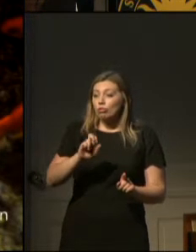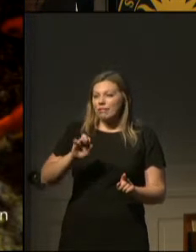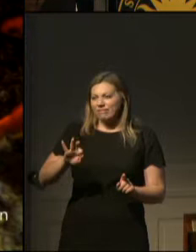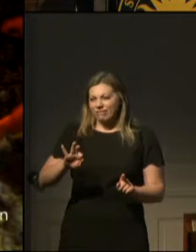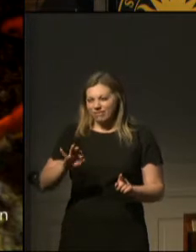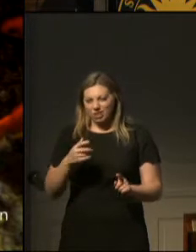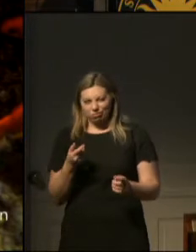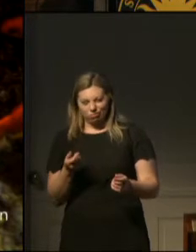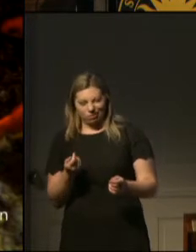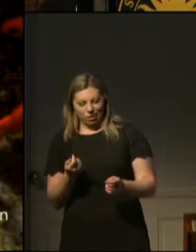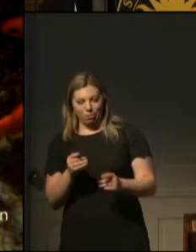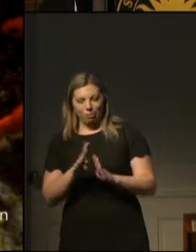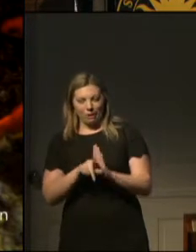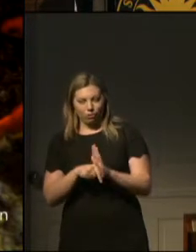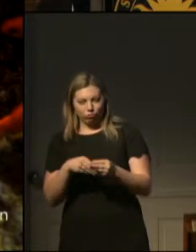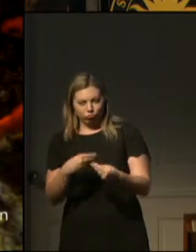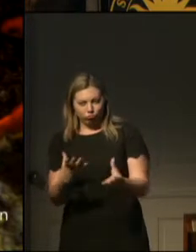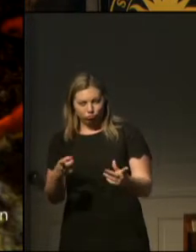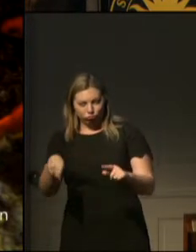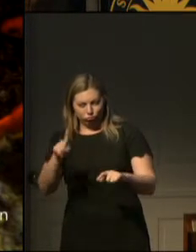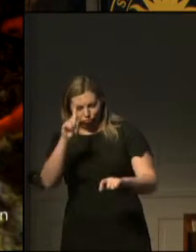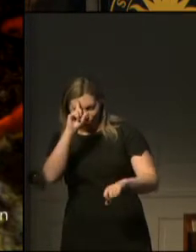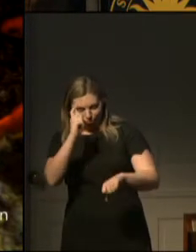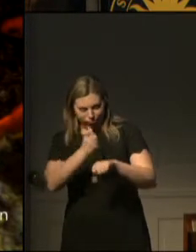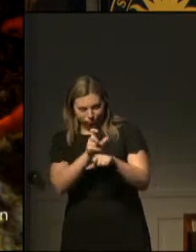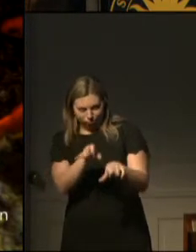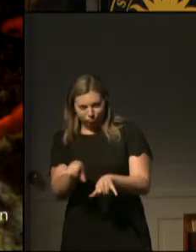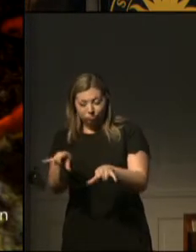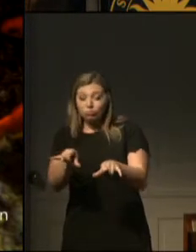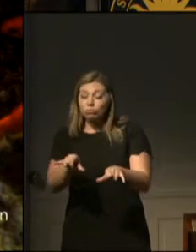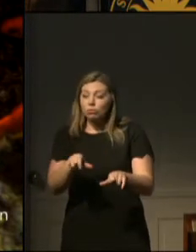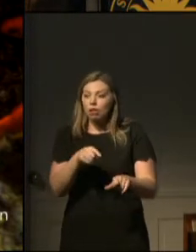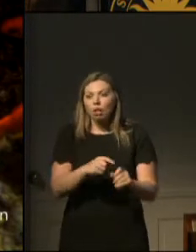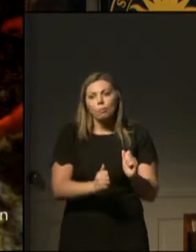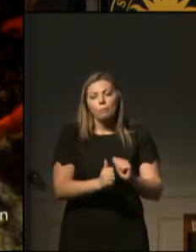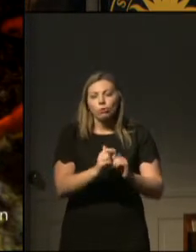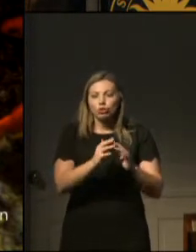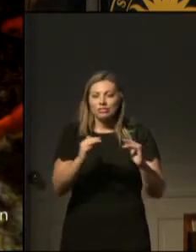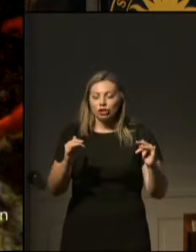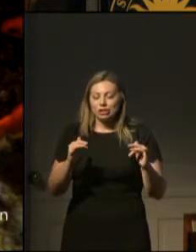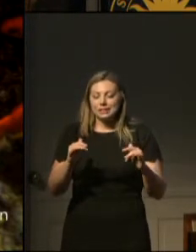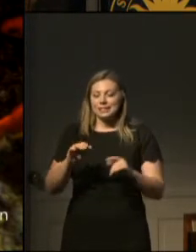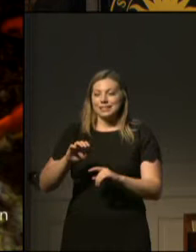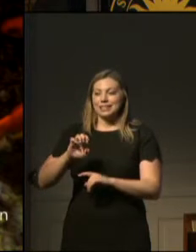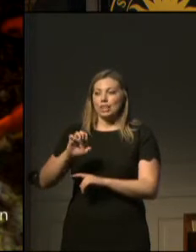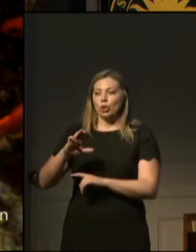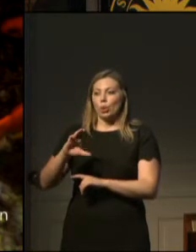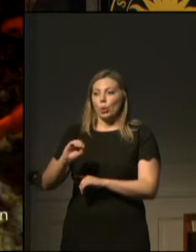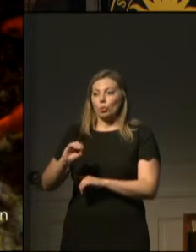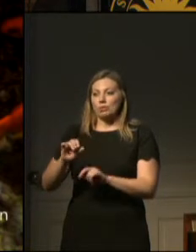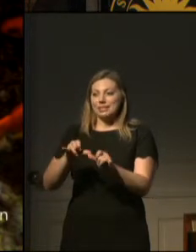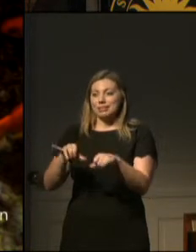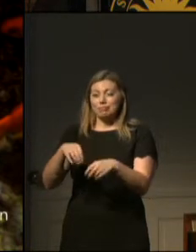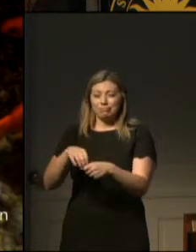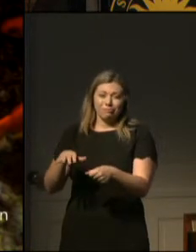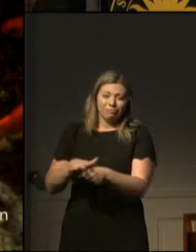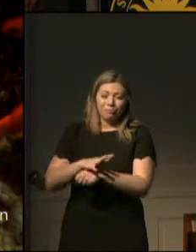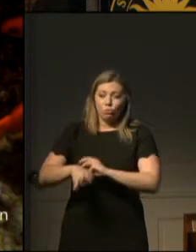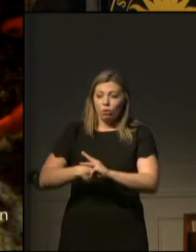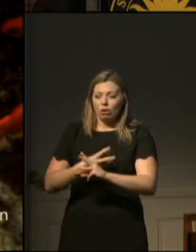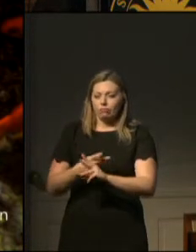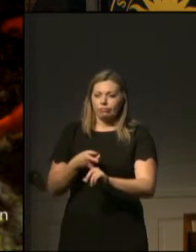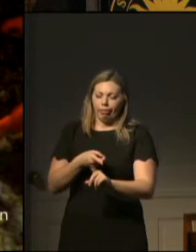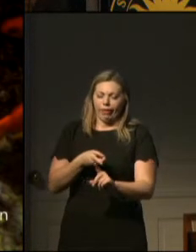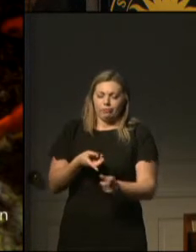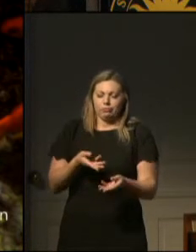everyone in the same frame of mind. They are the most diverse marine ecosystems on the planet, and they've existed long before